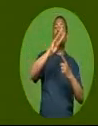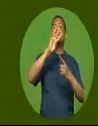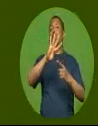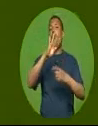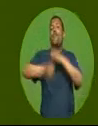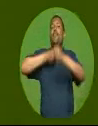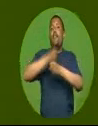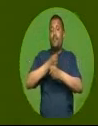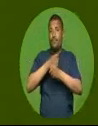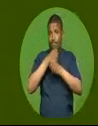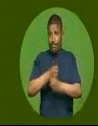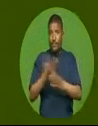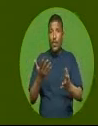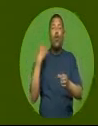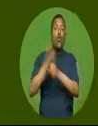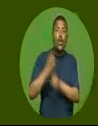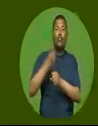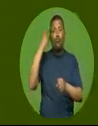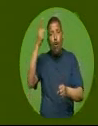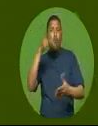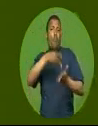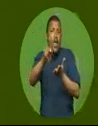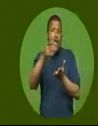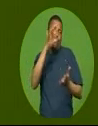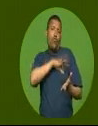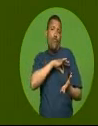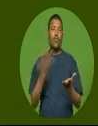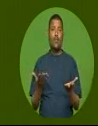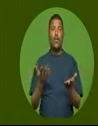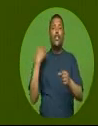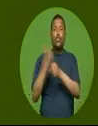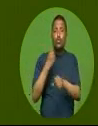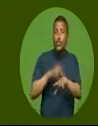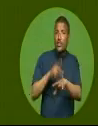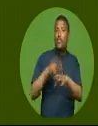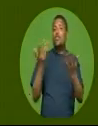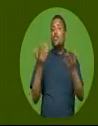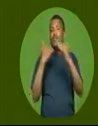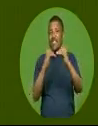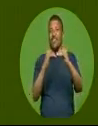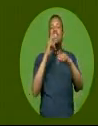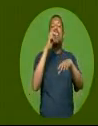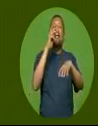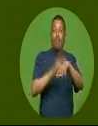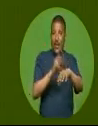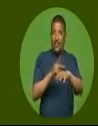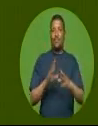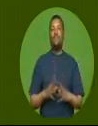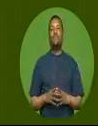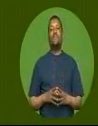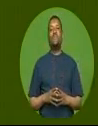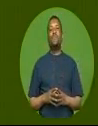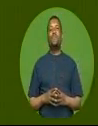to 64 years who work for pay or profit during a specified reference